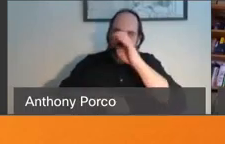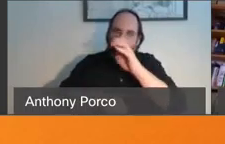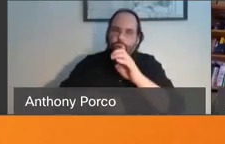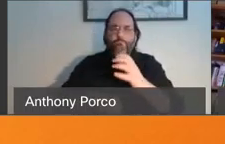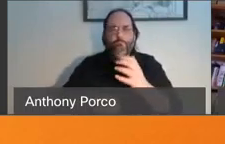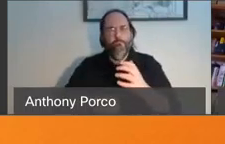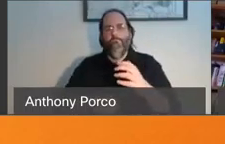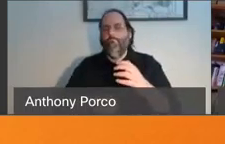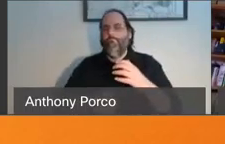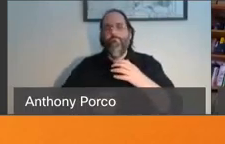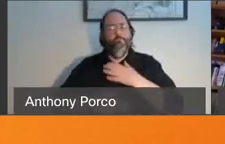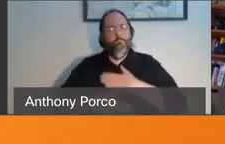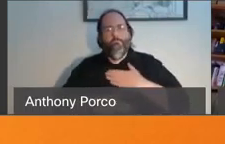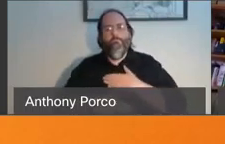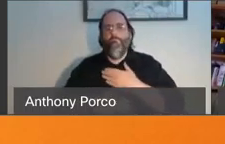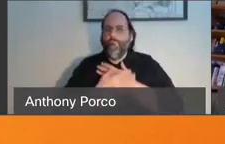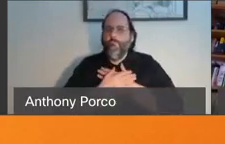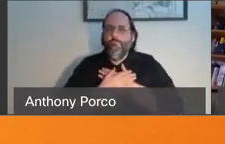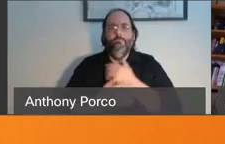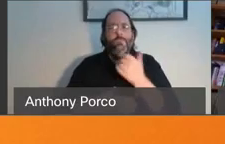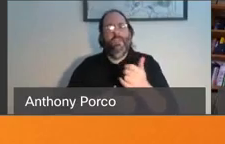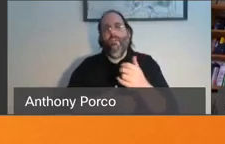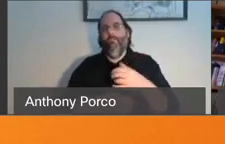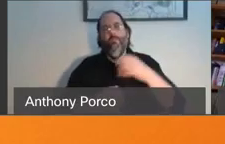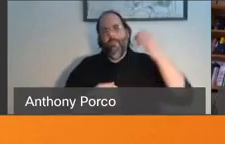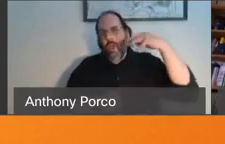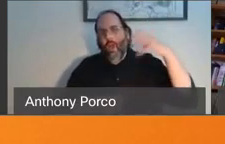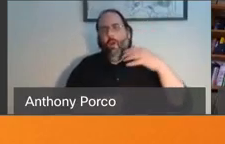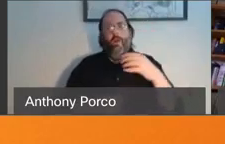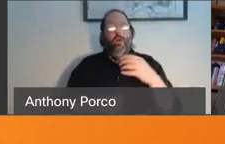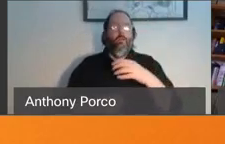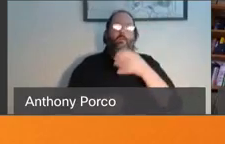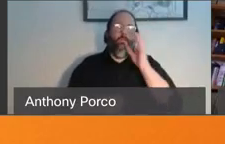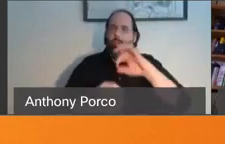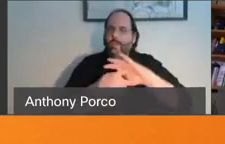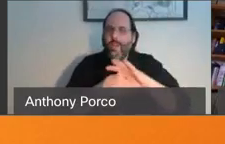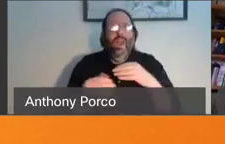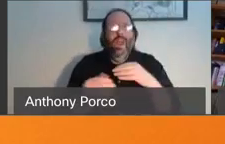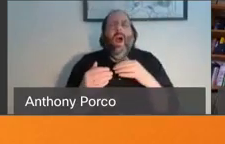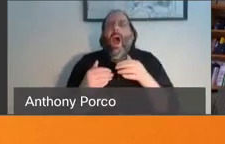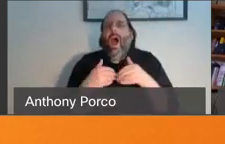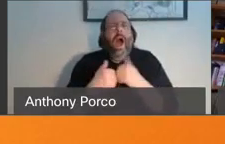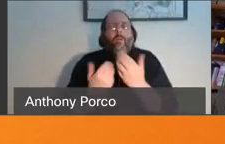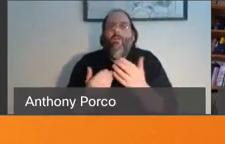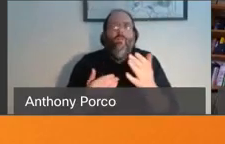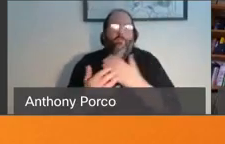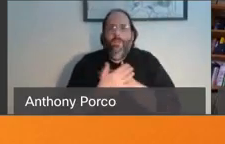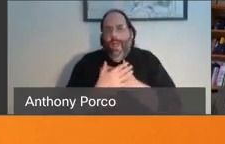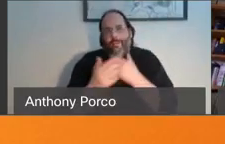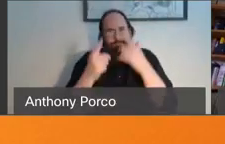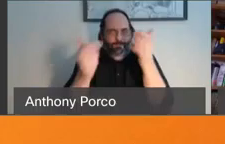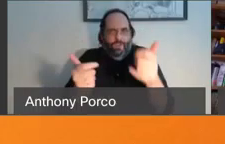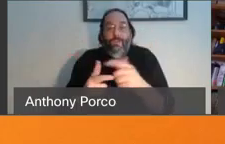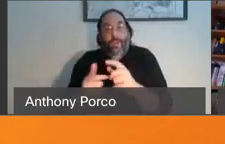Take a shower, get a glass of wine, get some tea, whatever makes you relax. And then transition into your family